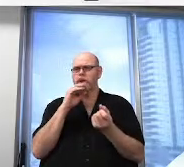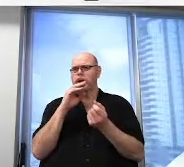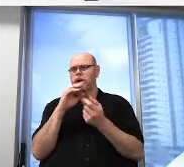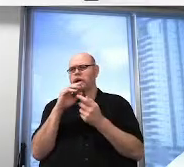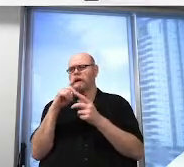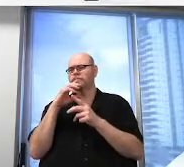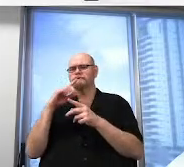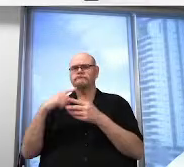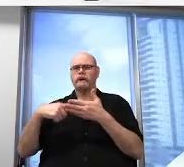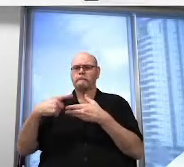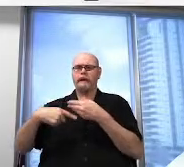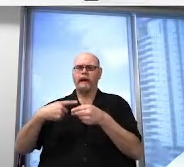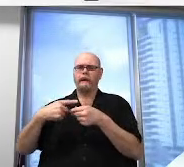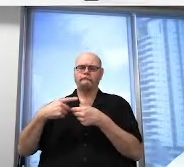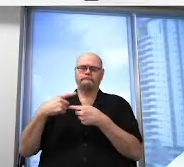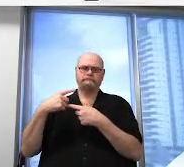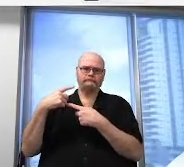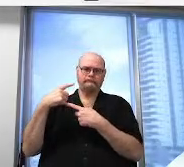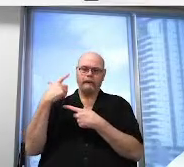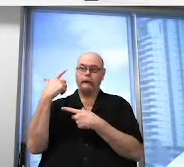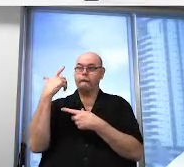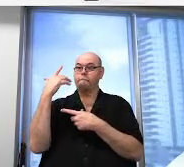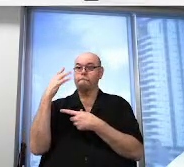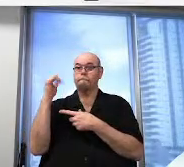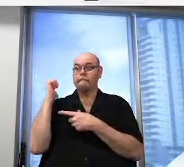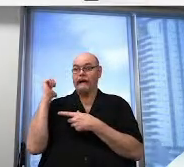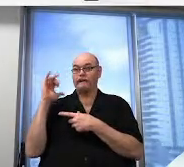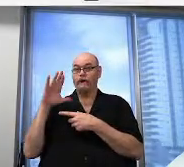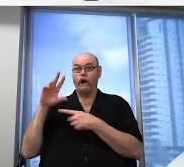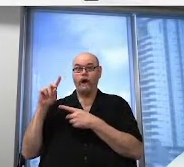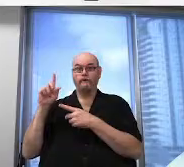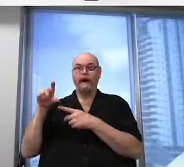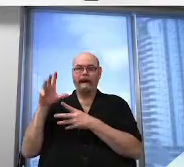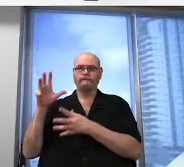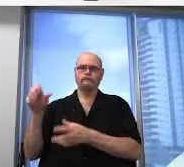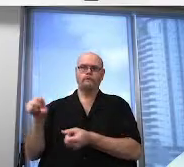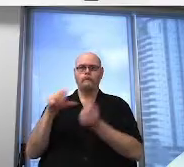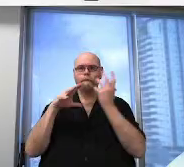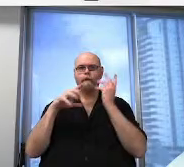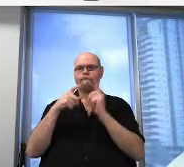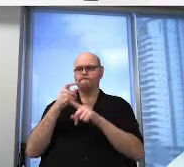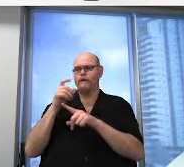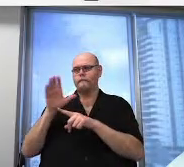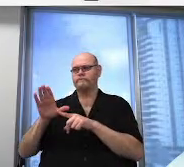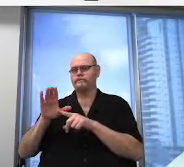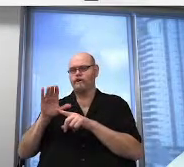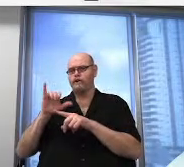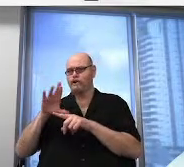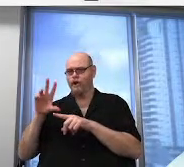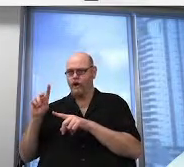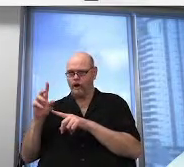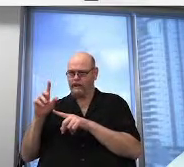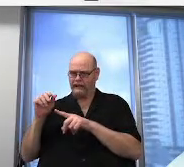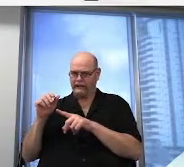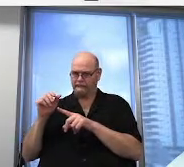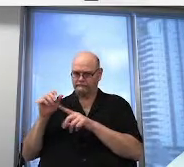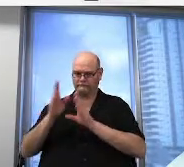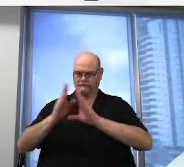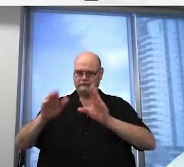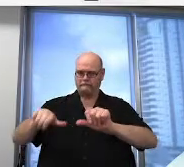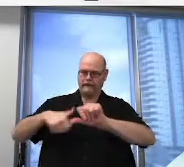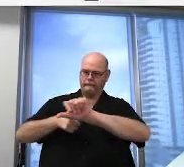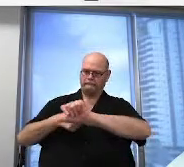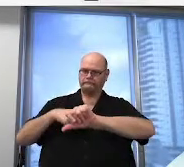talk the backyards and you bring a large tree down, now you have to get all of that material out from the backyard and dispose of it.